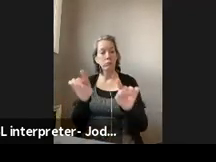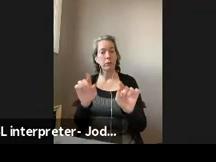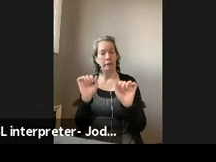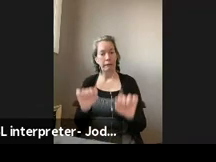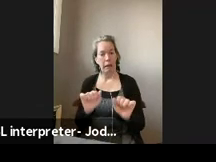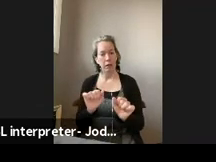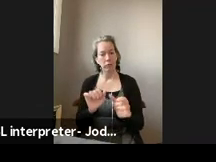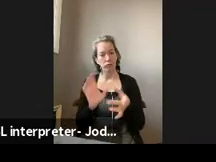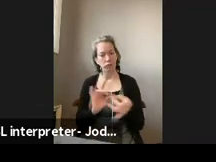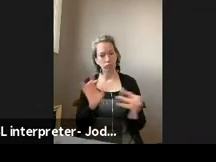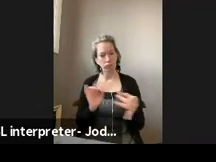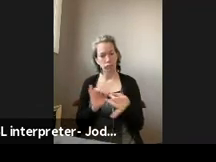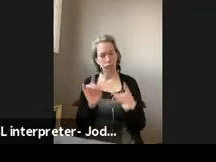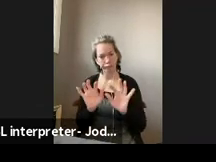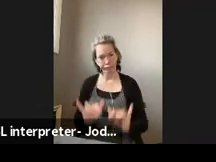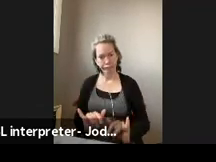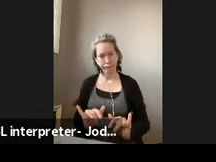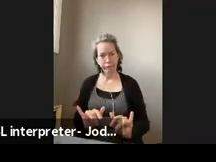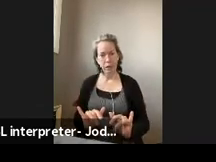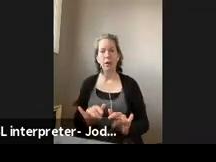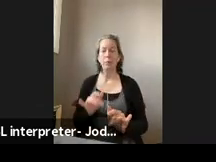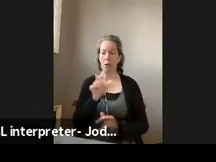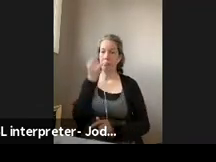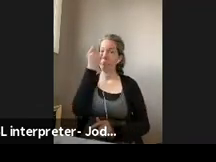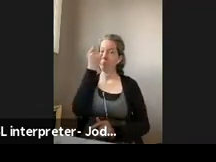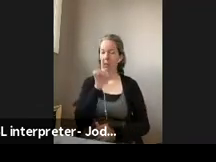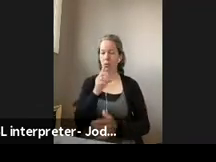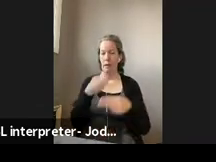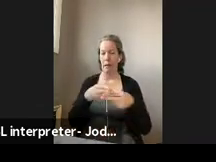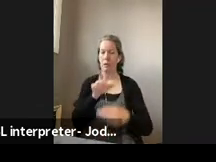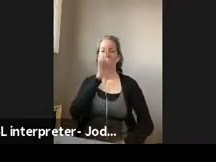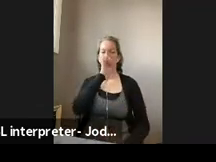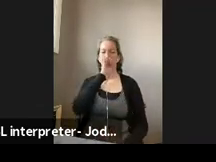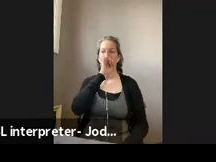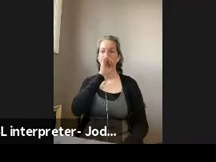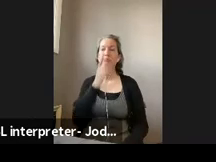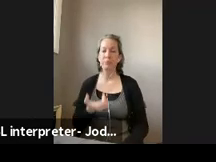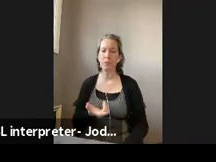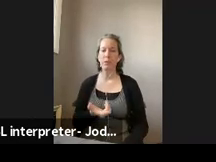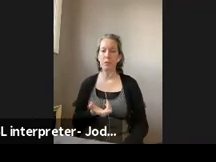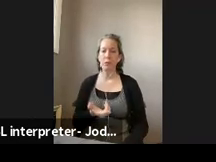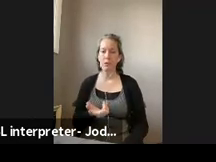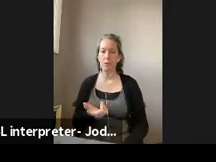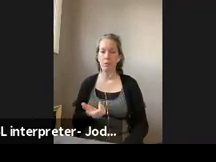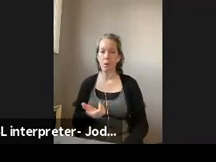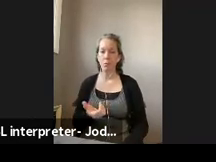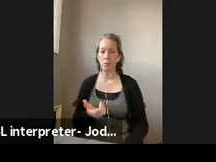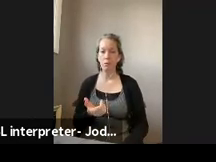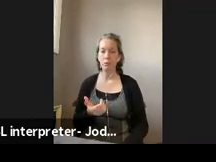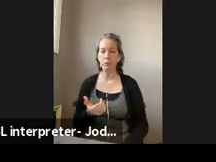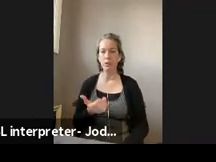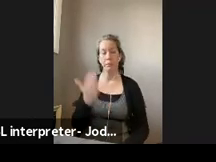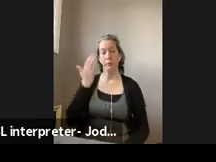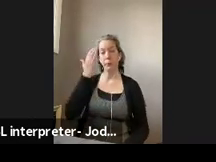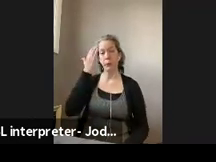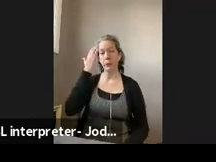sexual harassment is. And you're going to see other folks as they write. Just a heads up, we do use